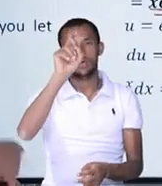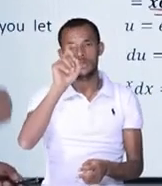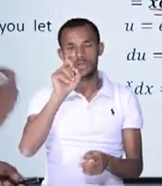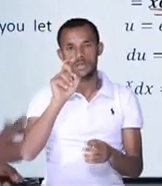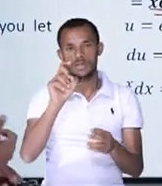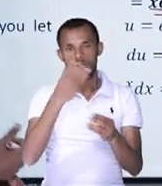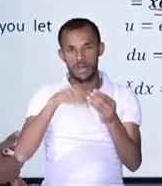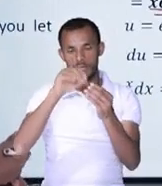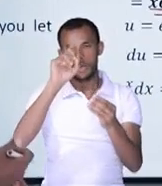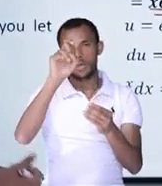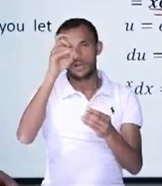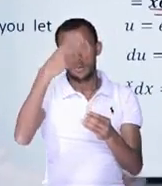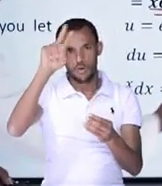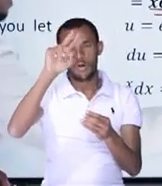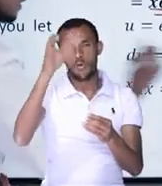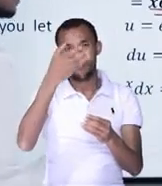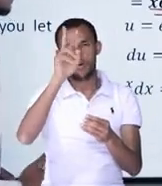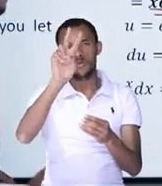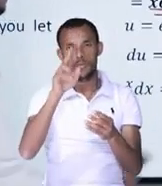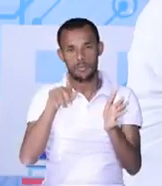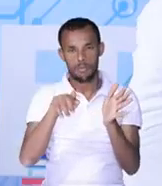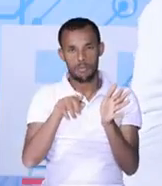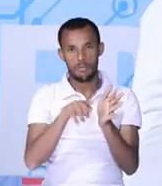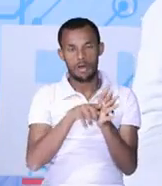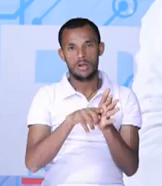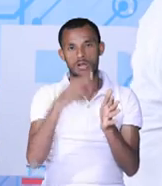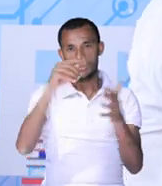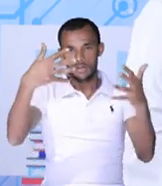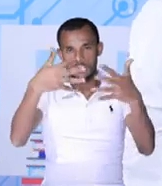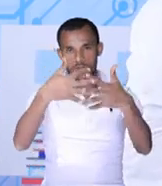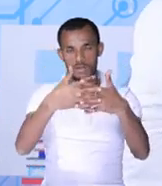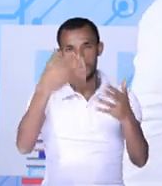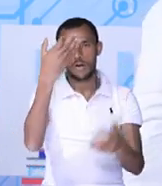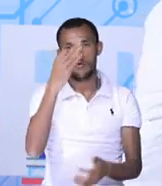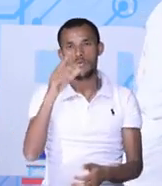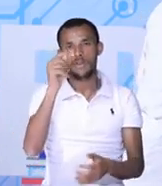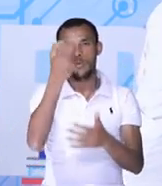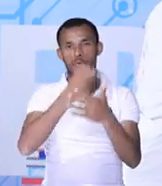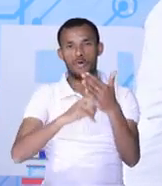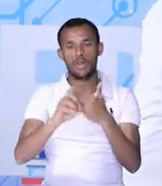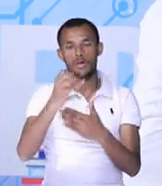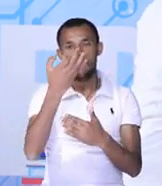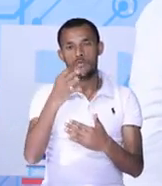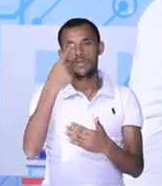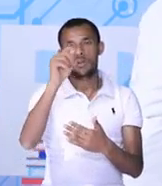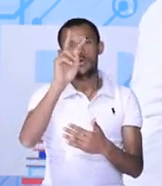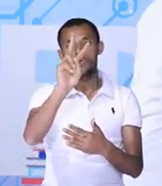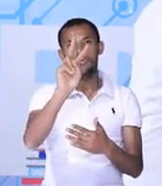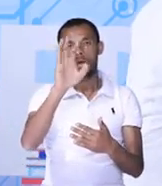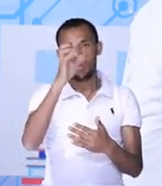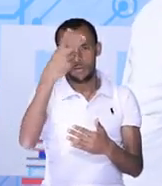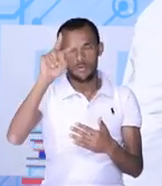x squared over 2 minus the integral of the product of the two, that is e raised